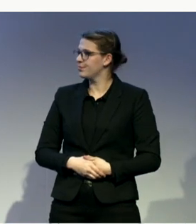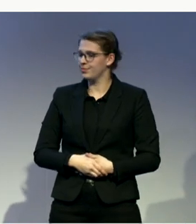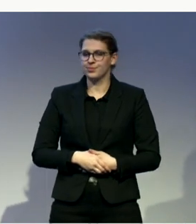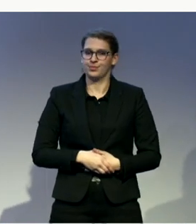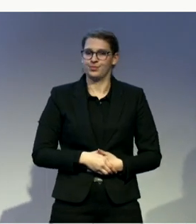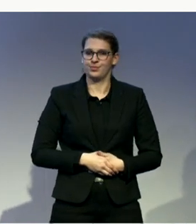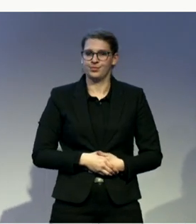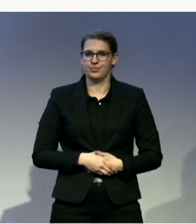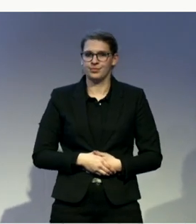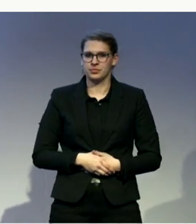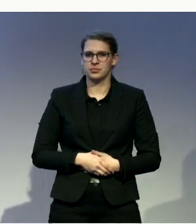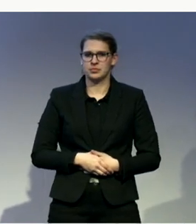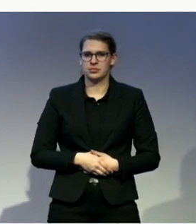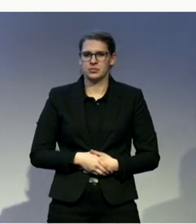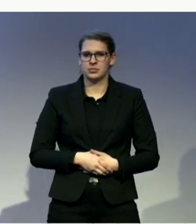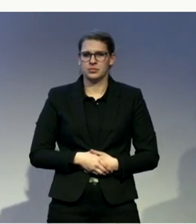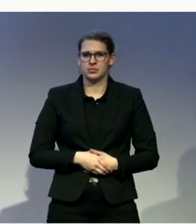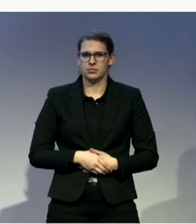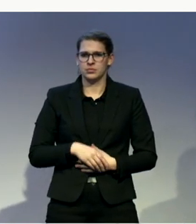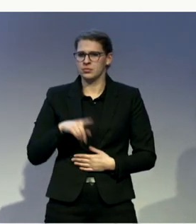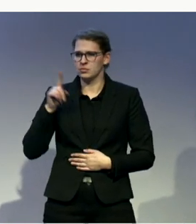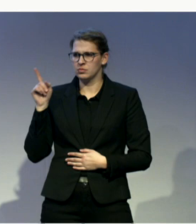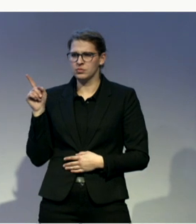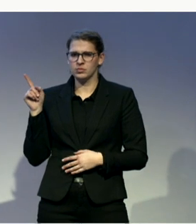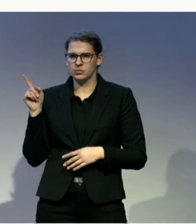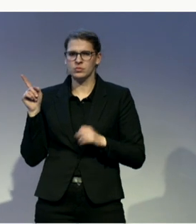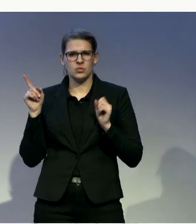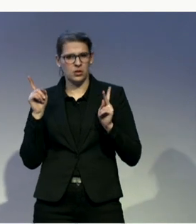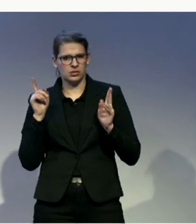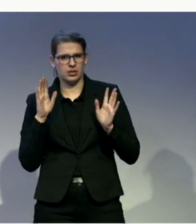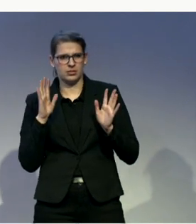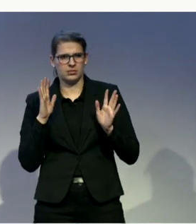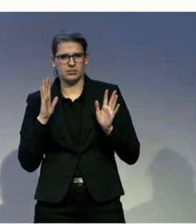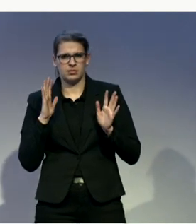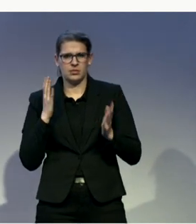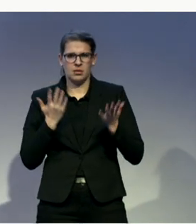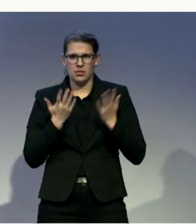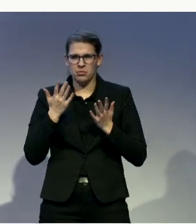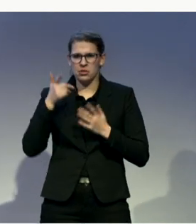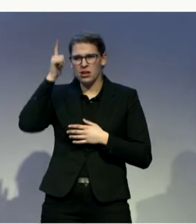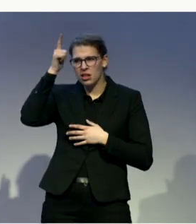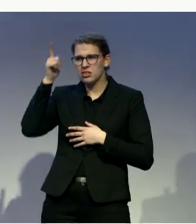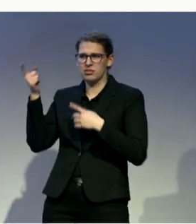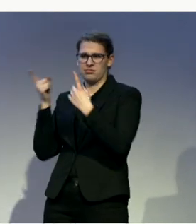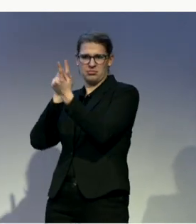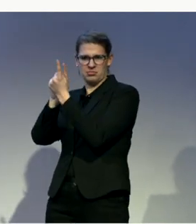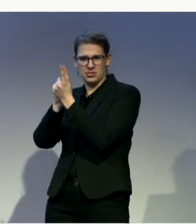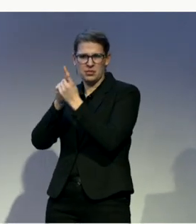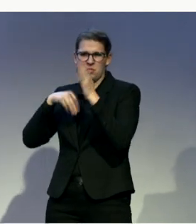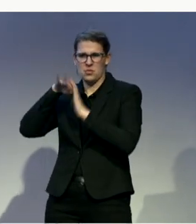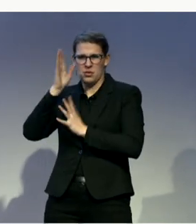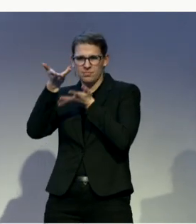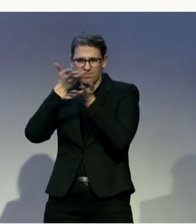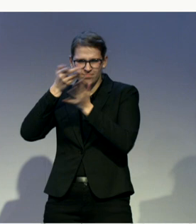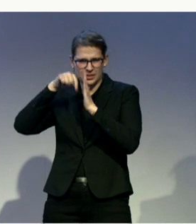Okay, so perhaps you can talk after the event and you can give a more elaborated reply. It's